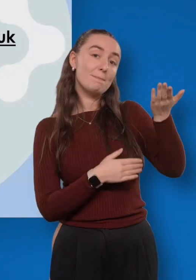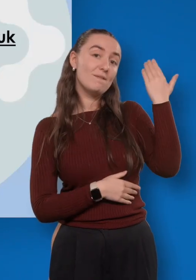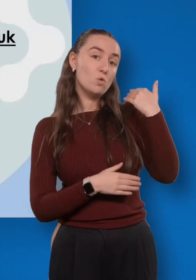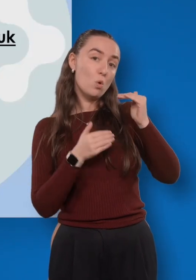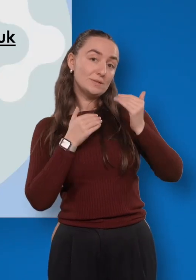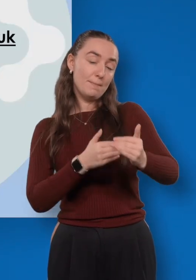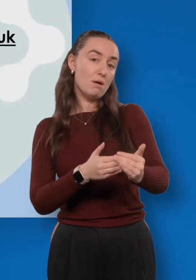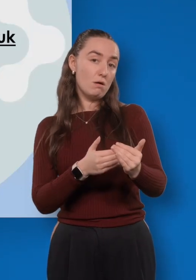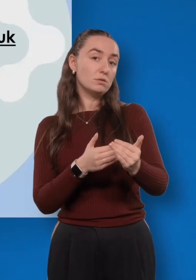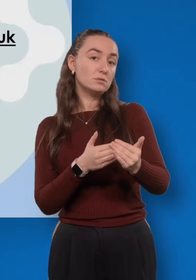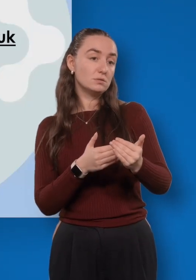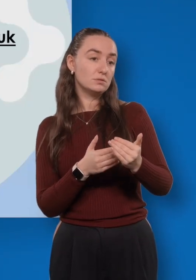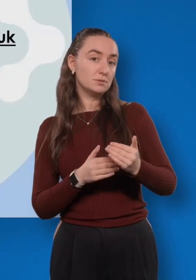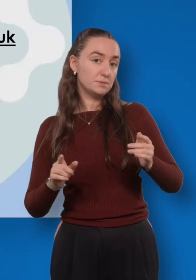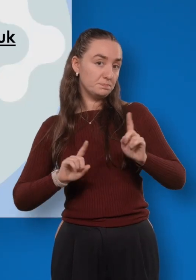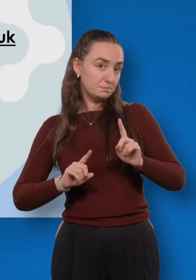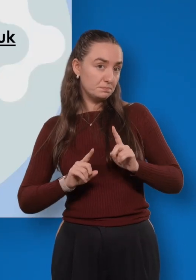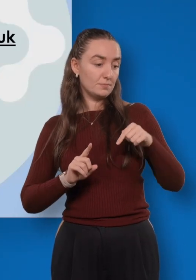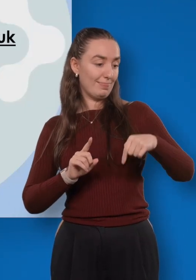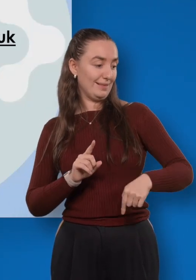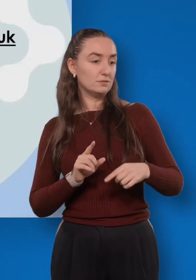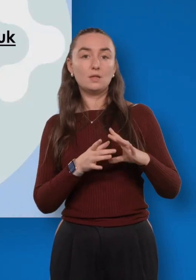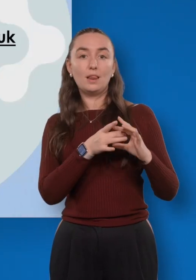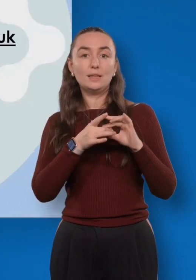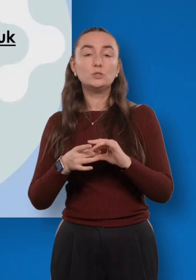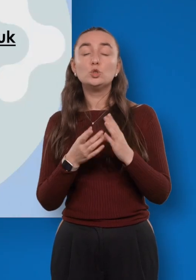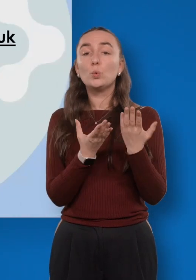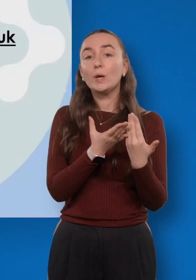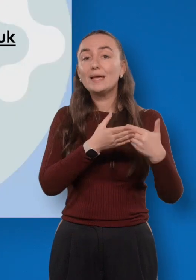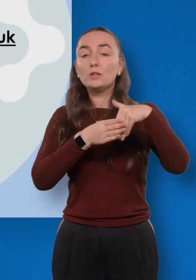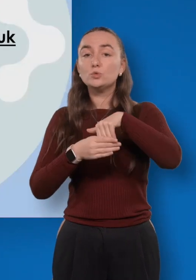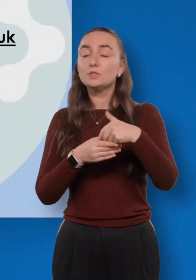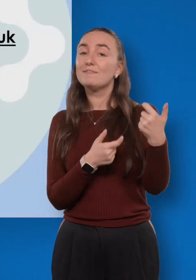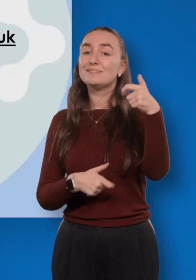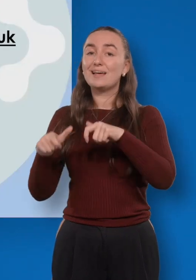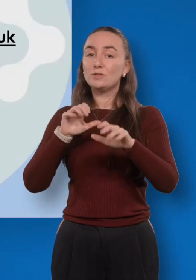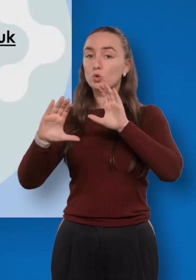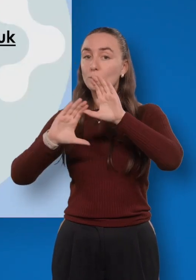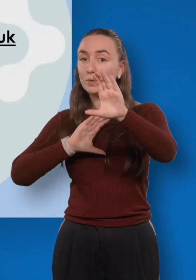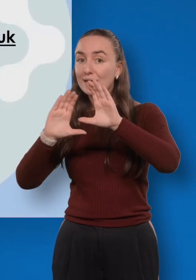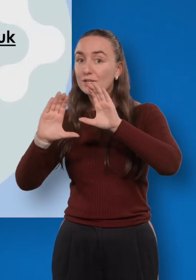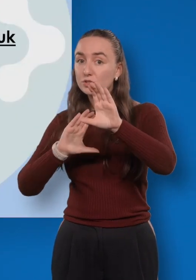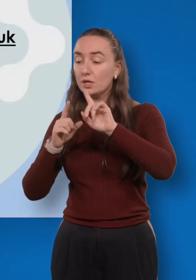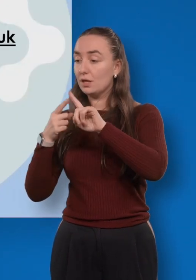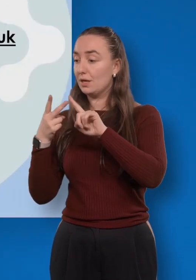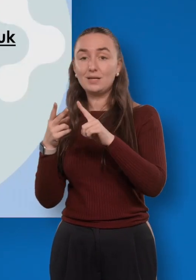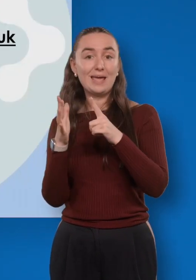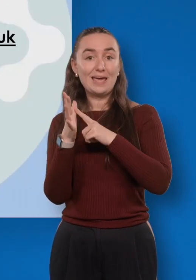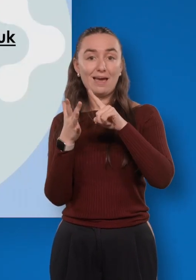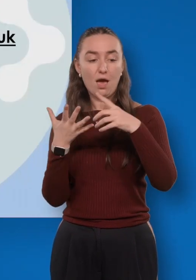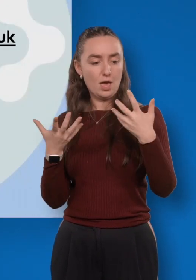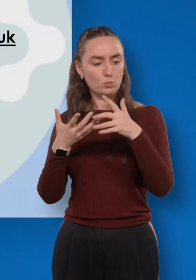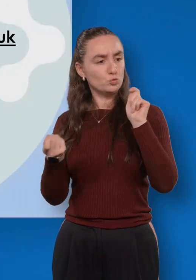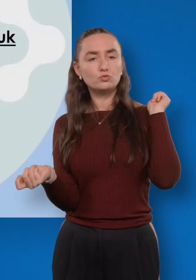as part of this series have been around inclusive science communication, but also using AI to